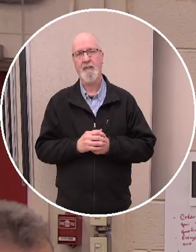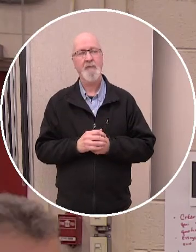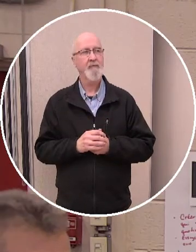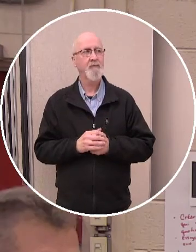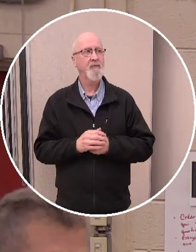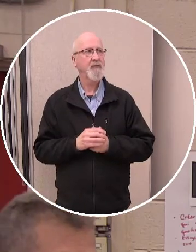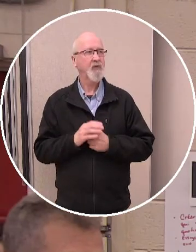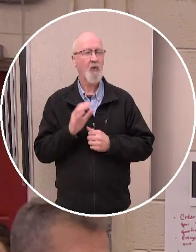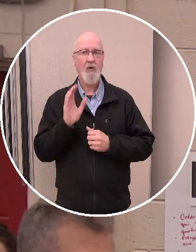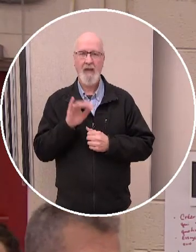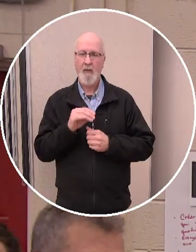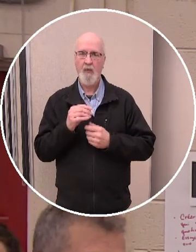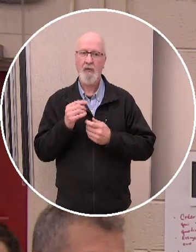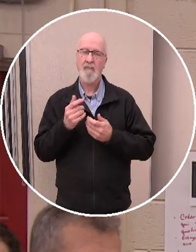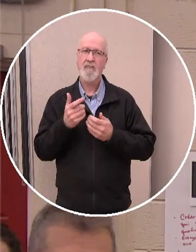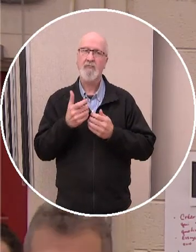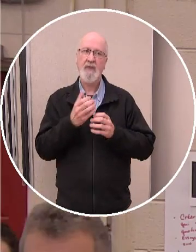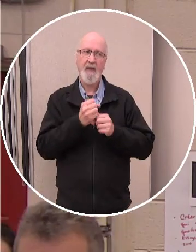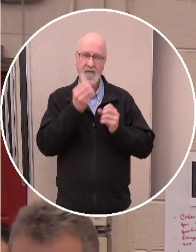to us this morning by the Minister.